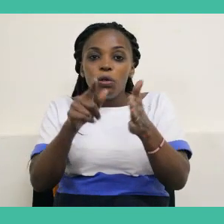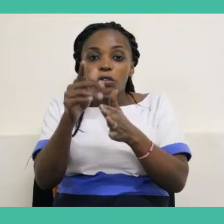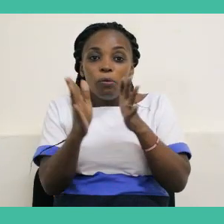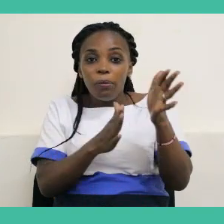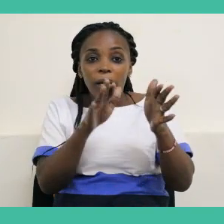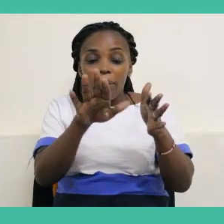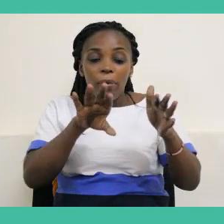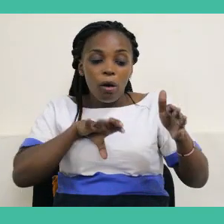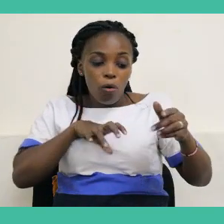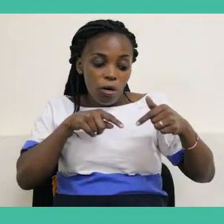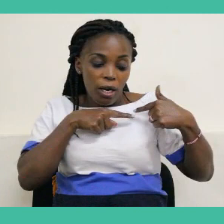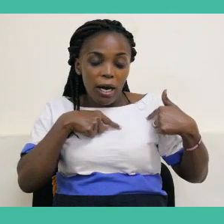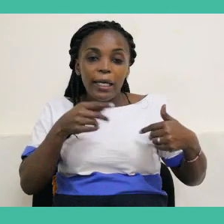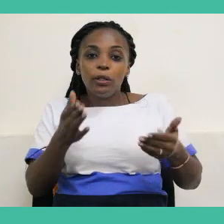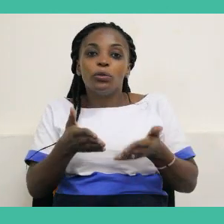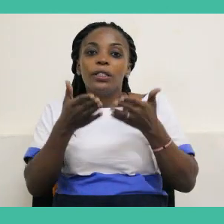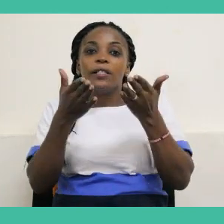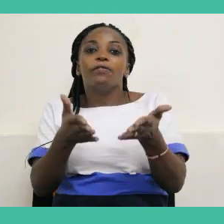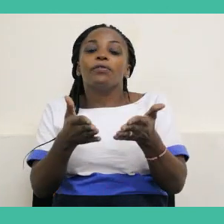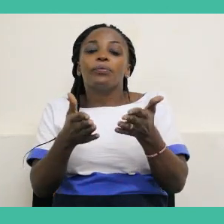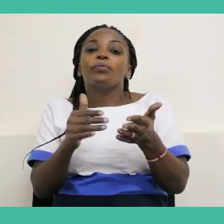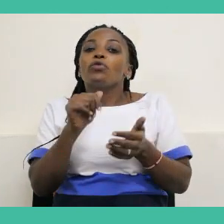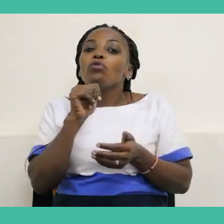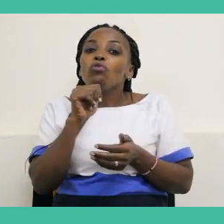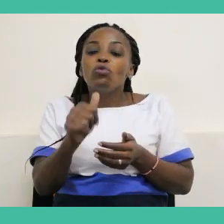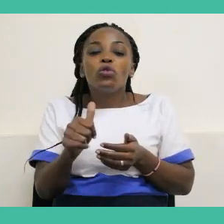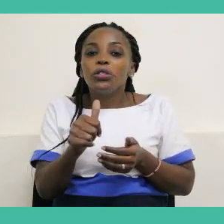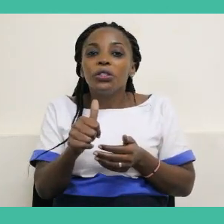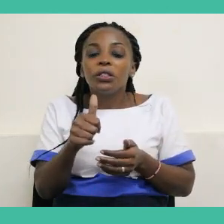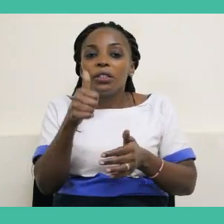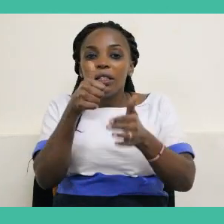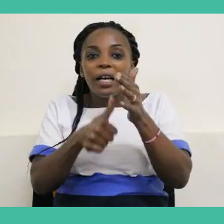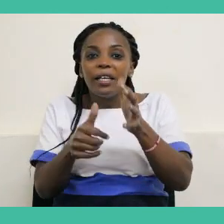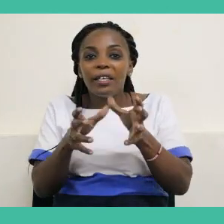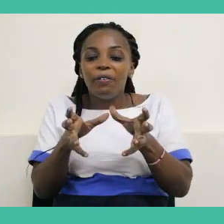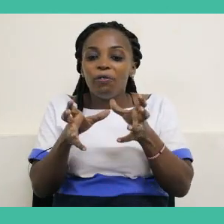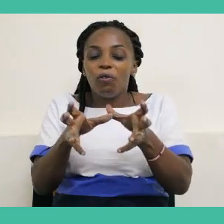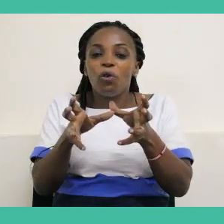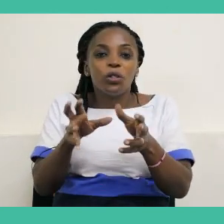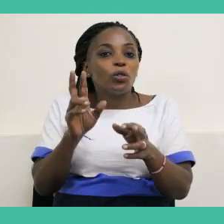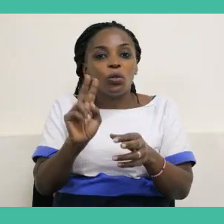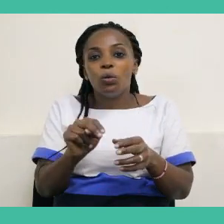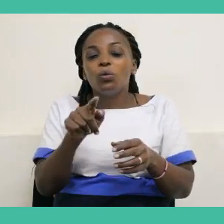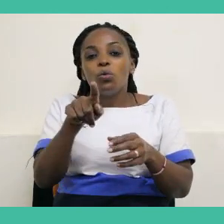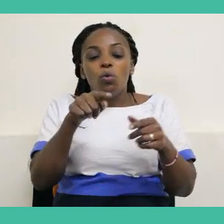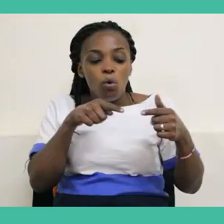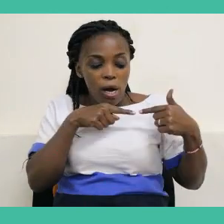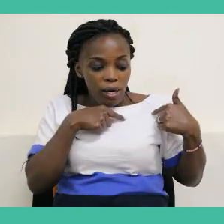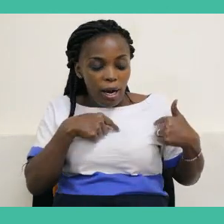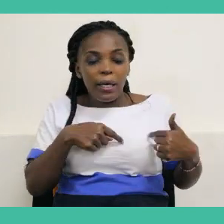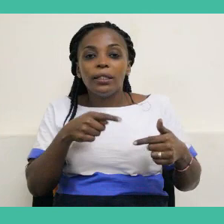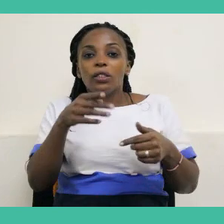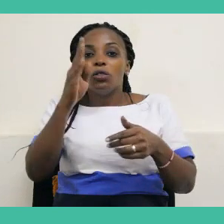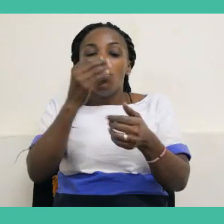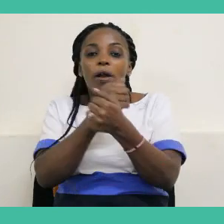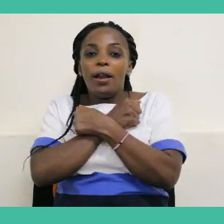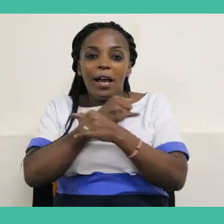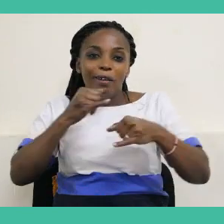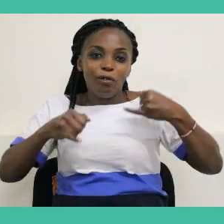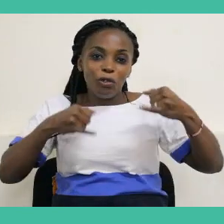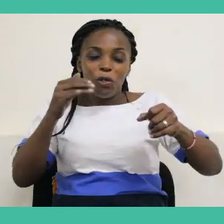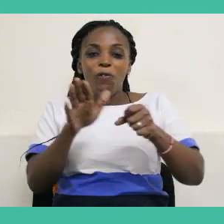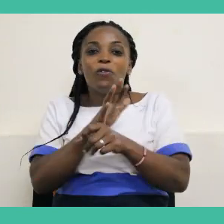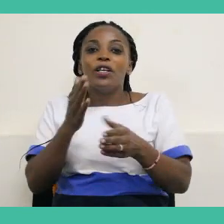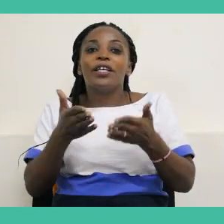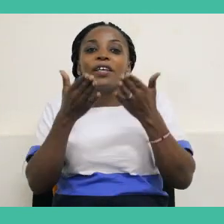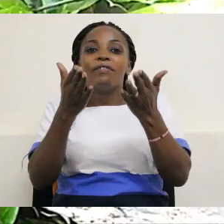to give, not under any sort of compulsion, because God loves a cheerful giver. I'd